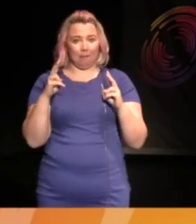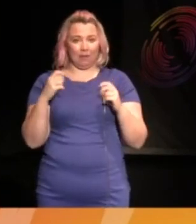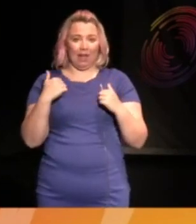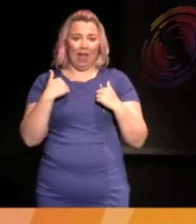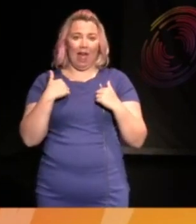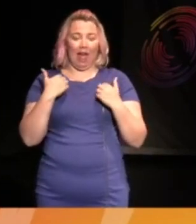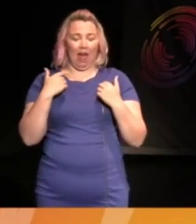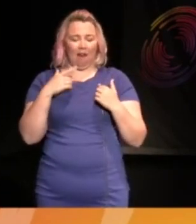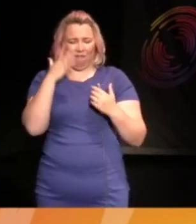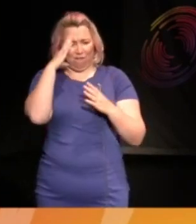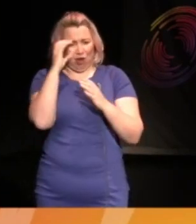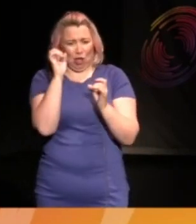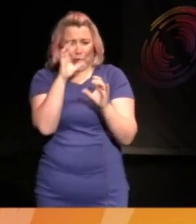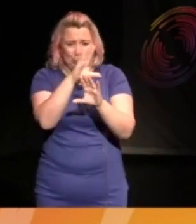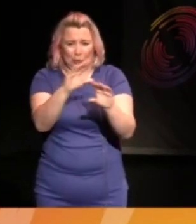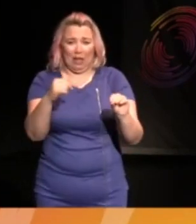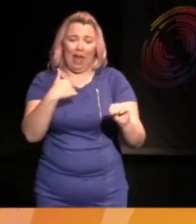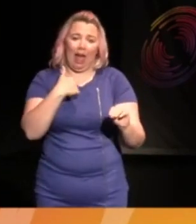I forgot to say earlier.